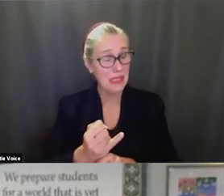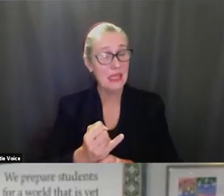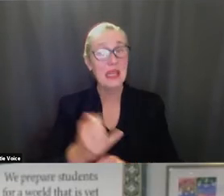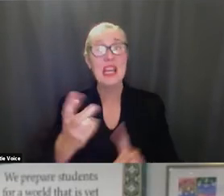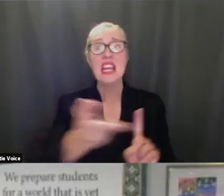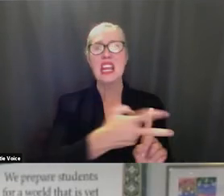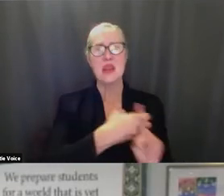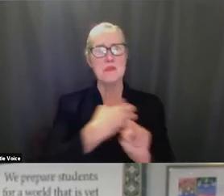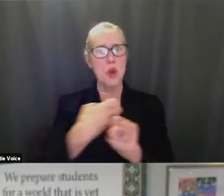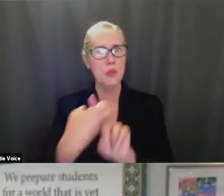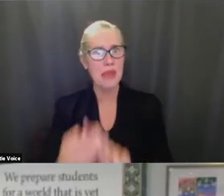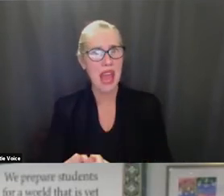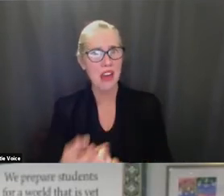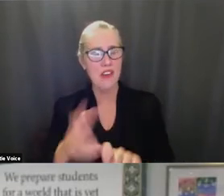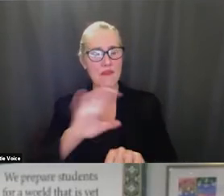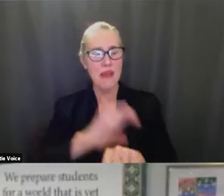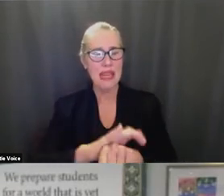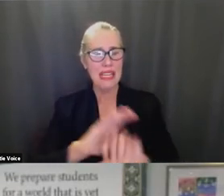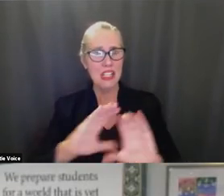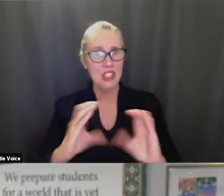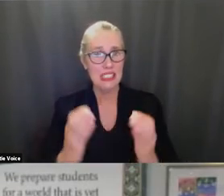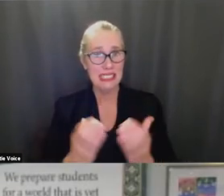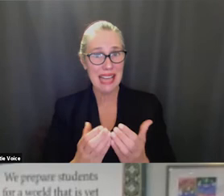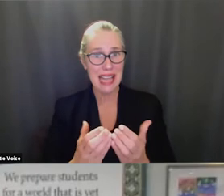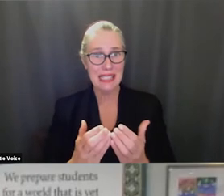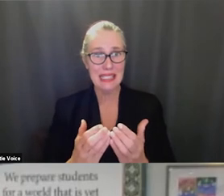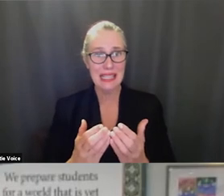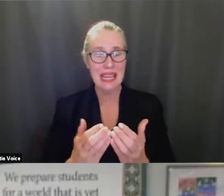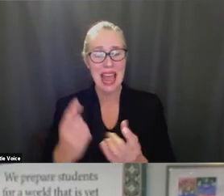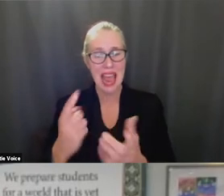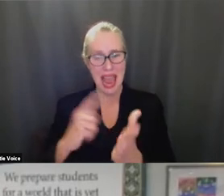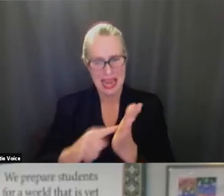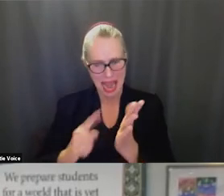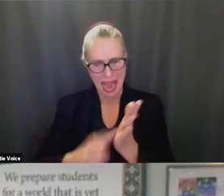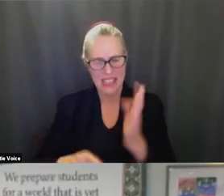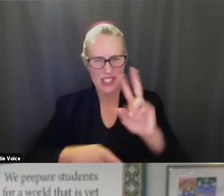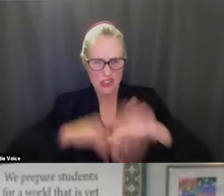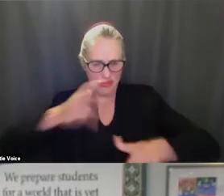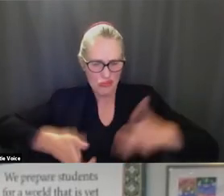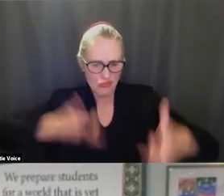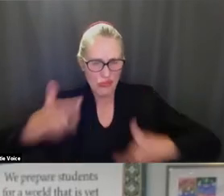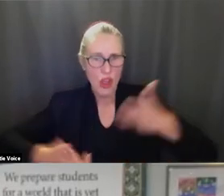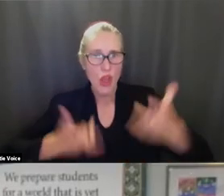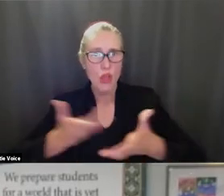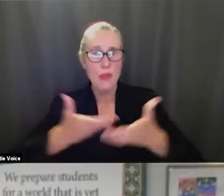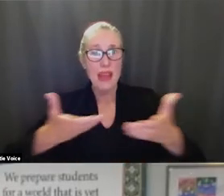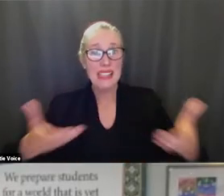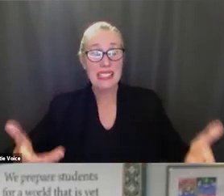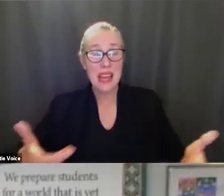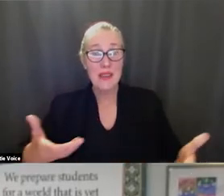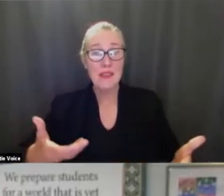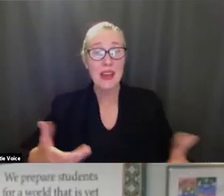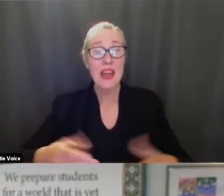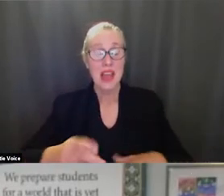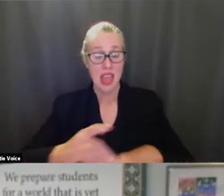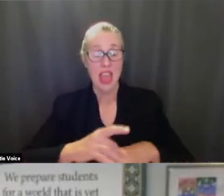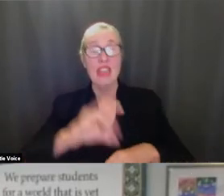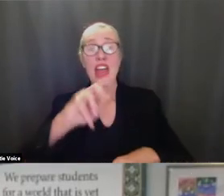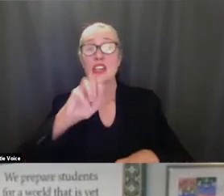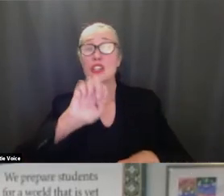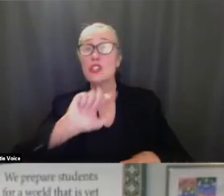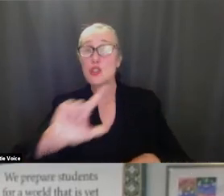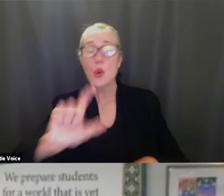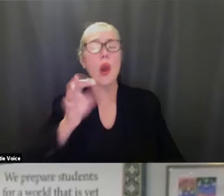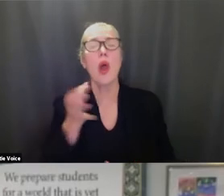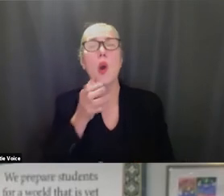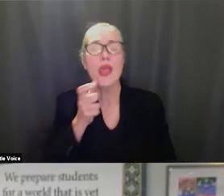out of my english class and asked to look through my stuff the jewel belonged to my friend but